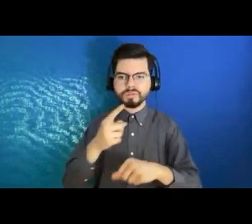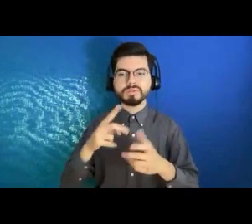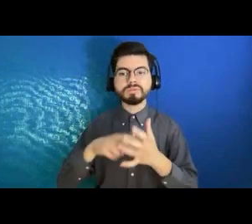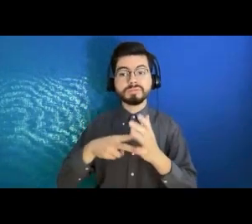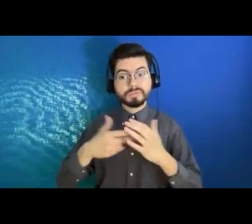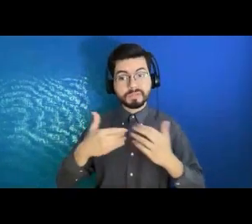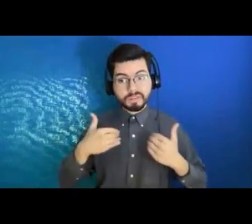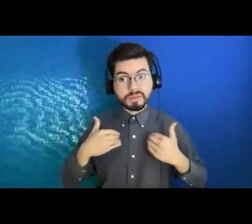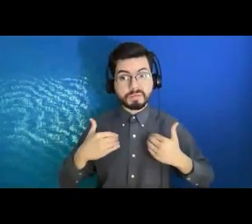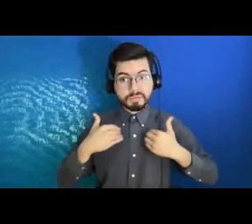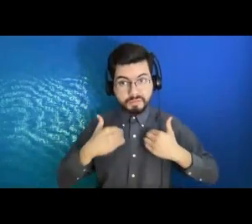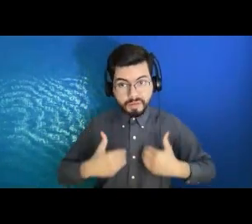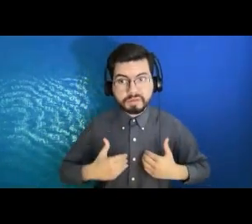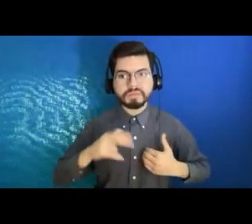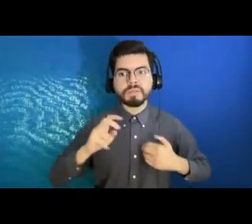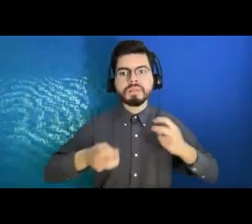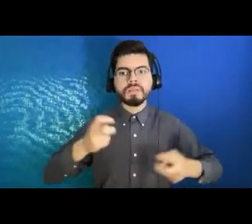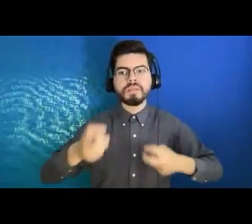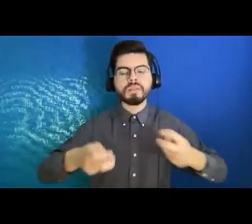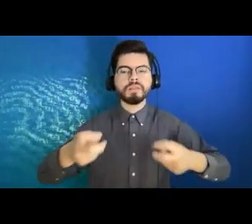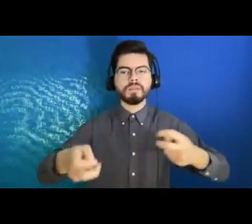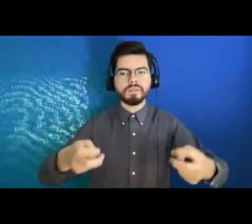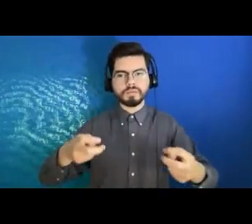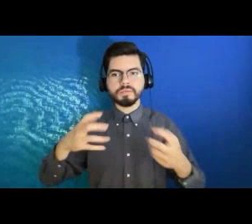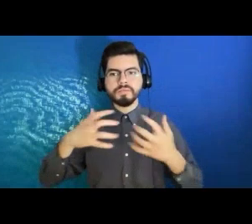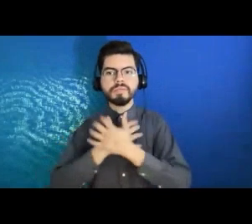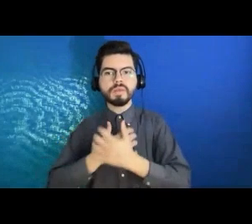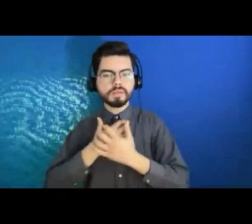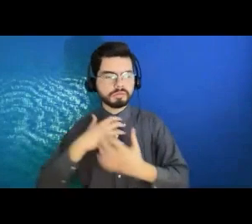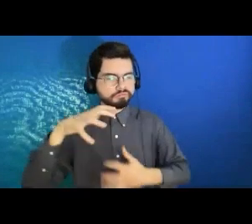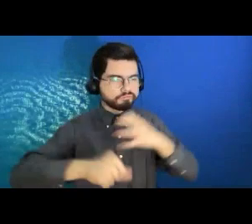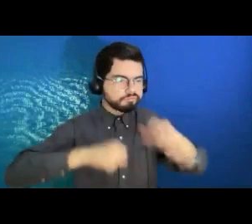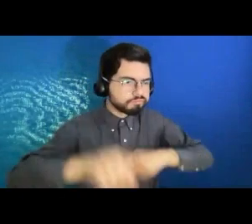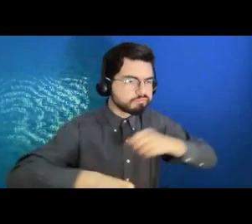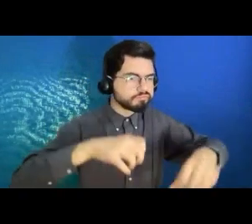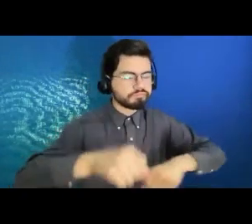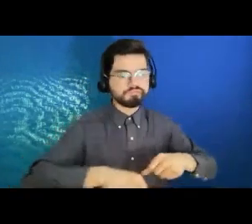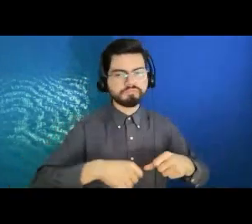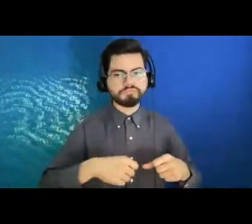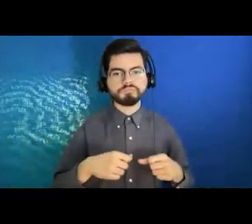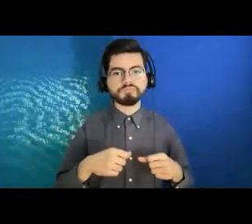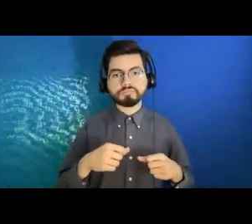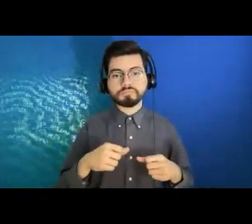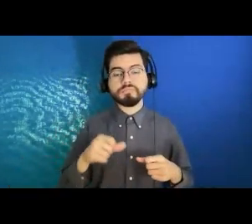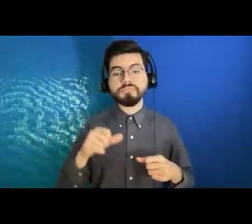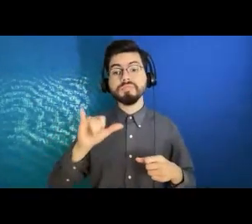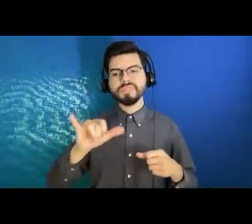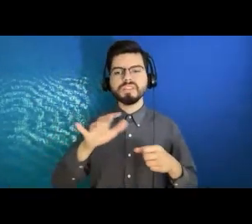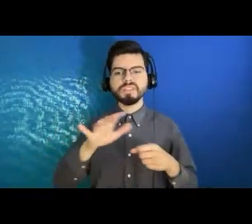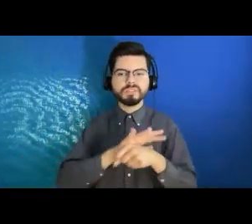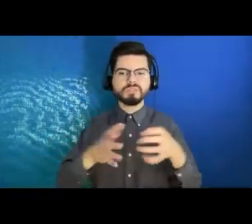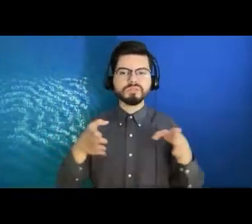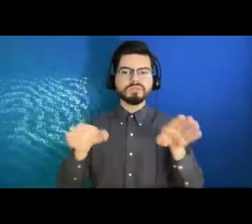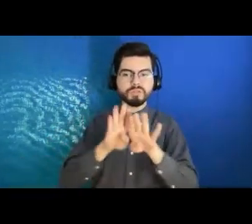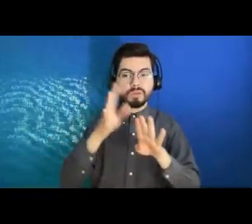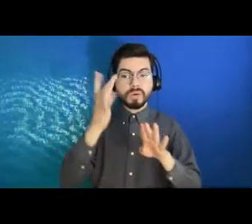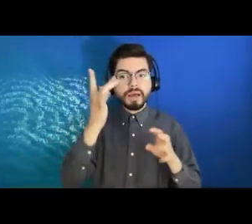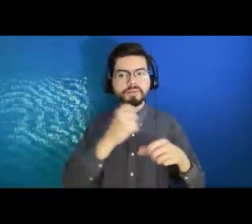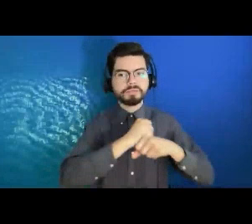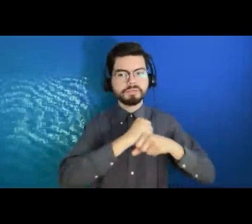safety, we implemented this as a bear management area, and it was closed in the spring. Well, since that time, a lot